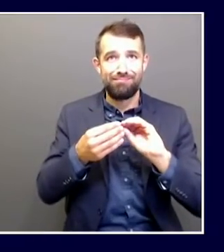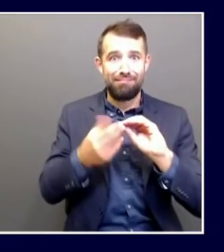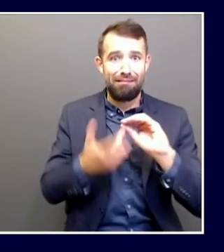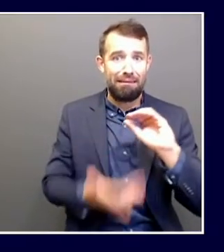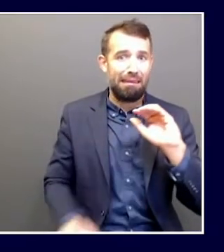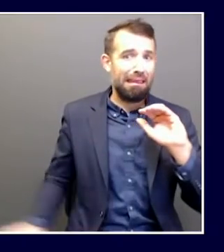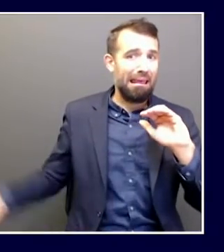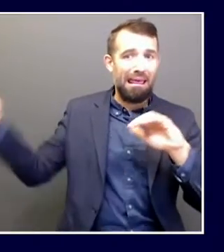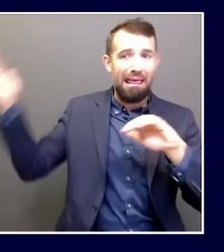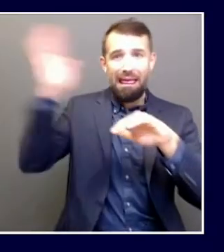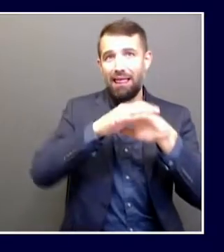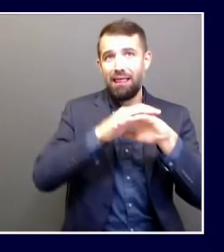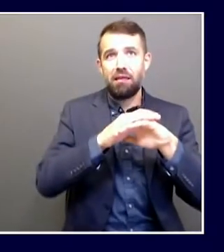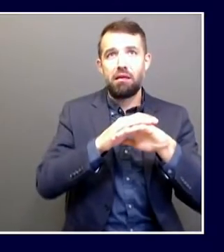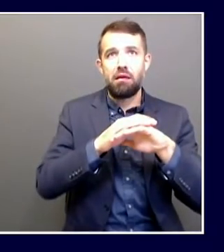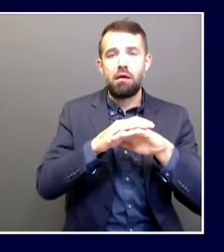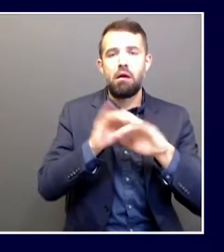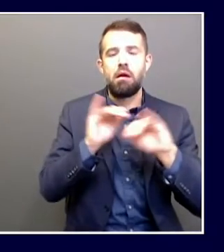this,